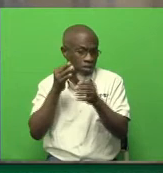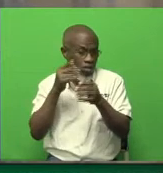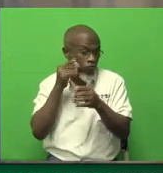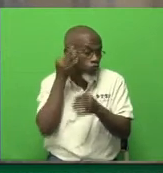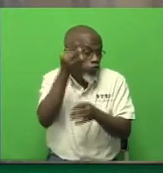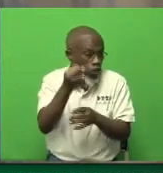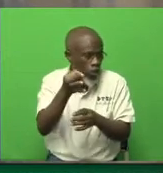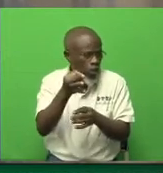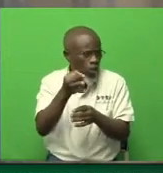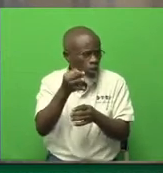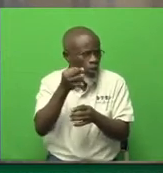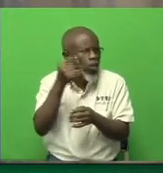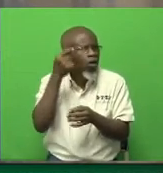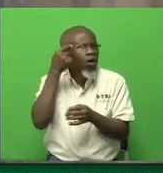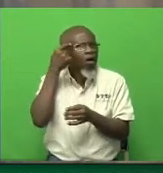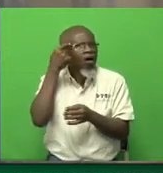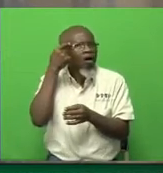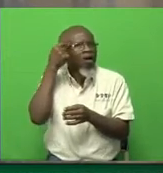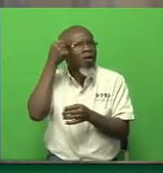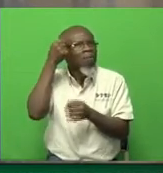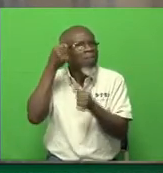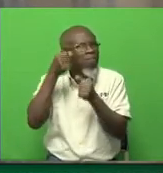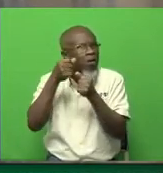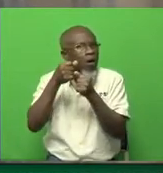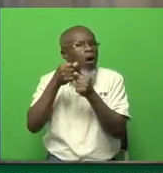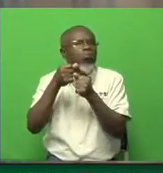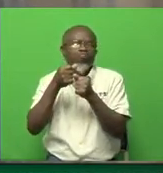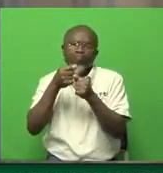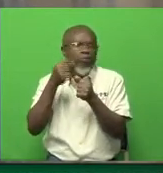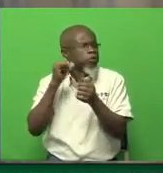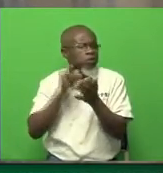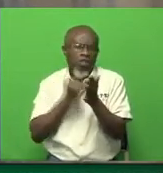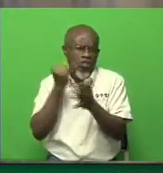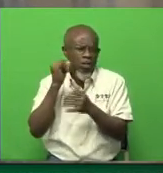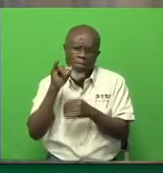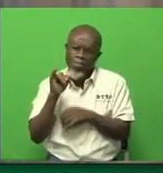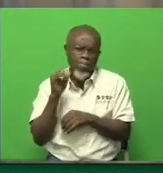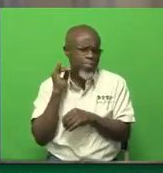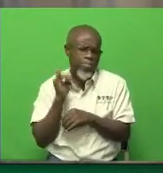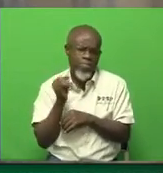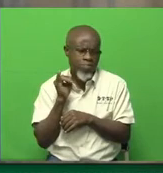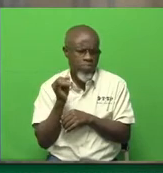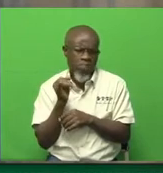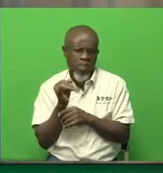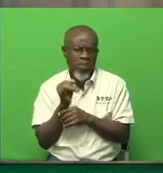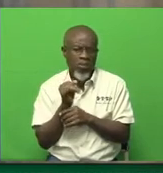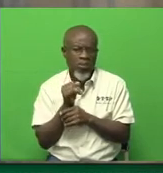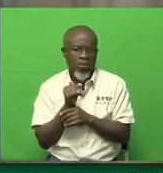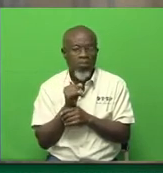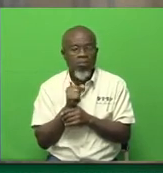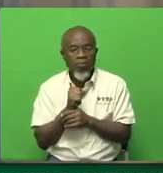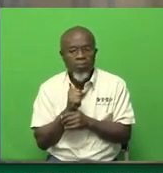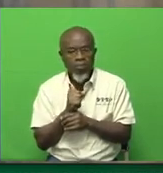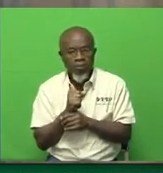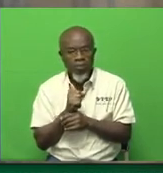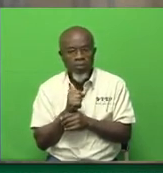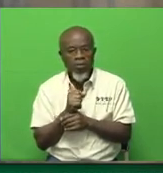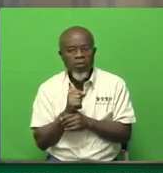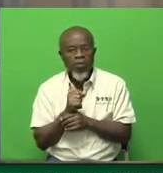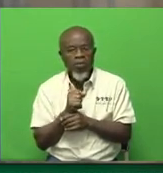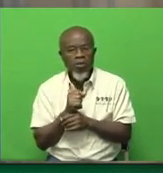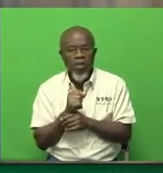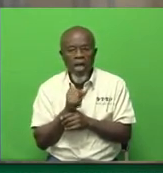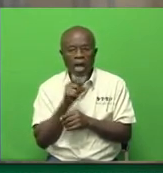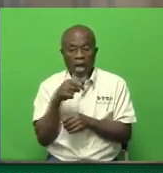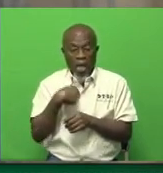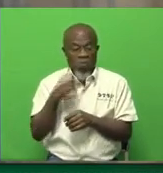overcome the crisis if we believe in the potential within ourselves I will never give up on the people of Trinidad and Tobago